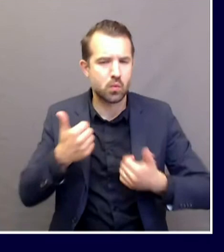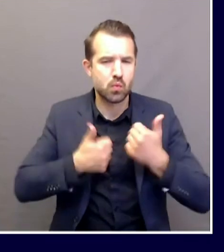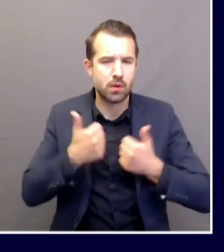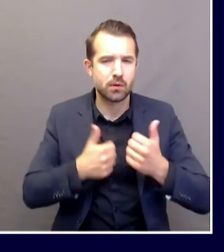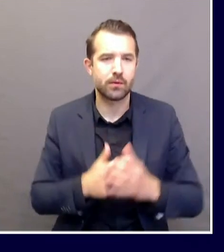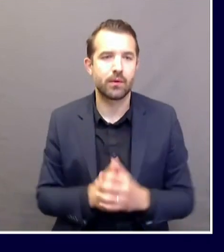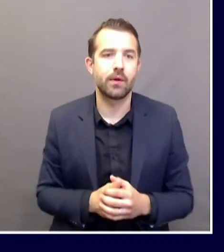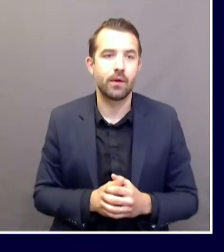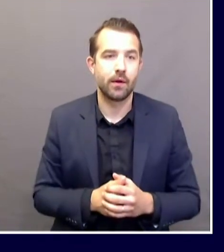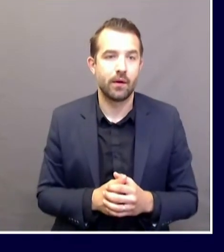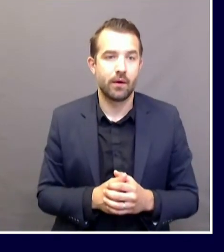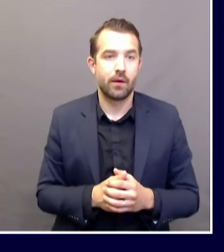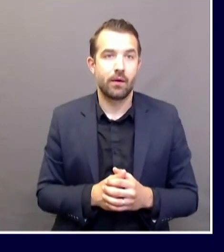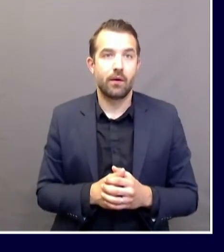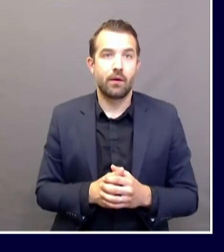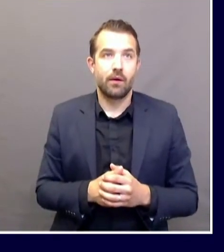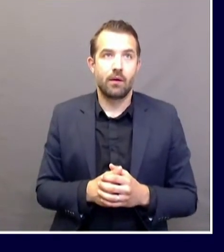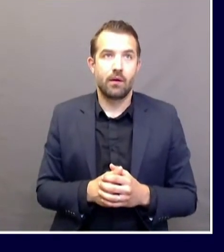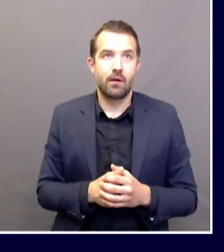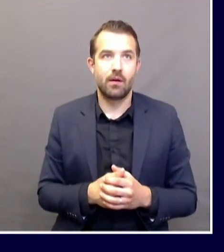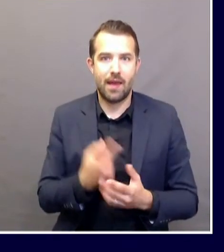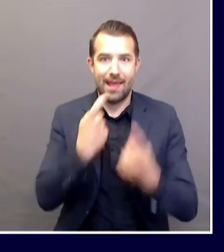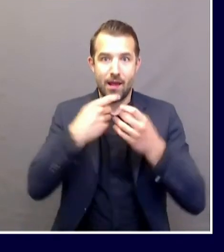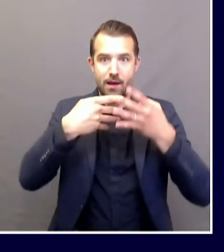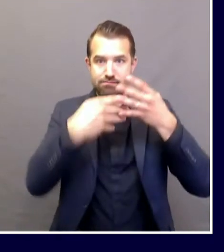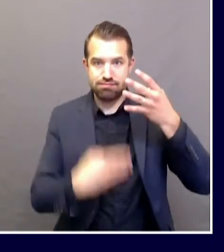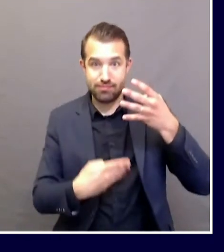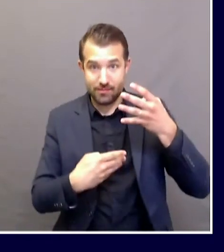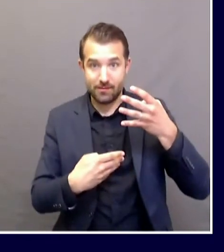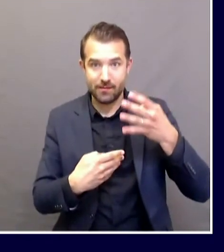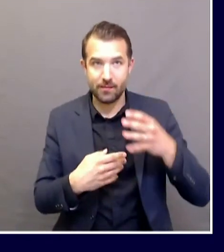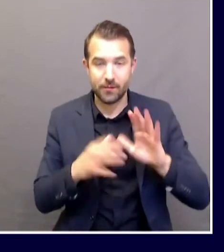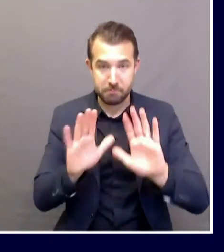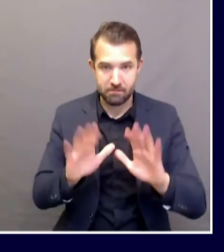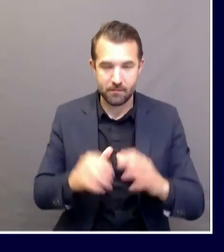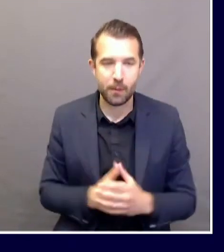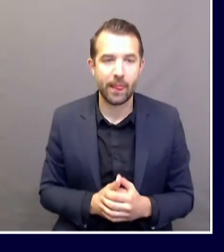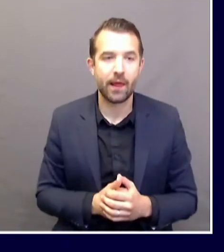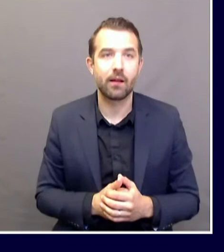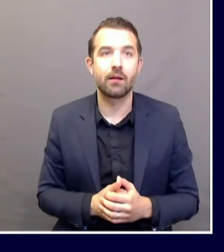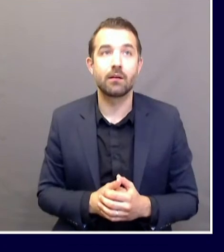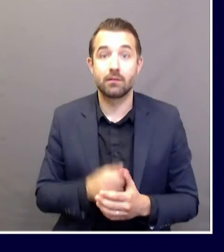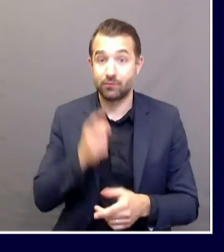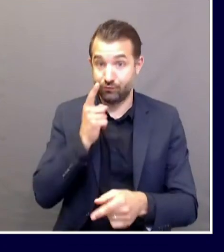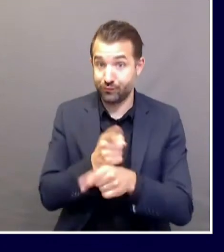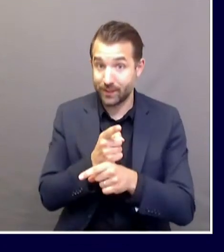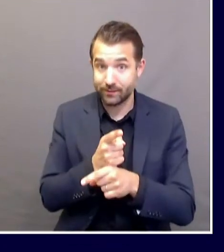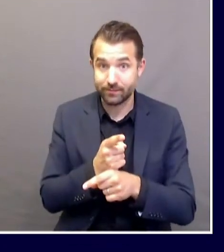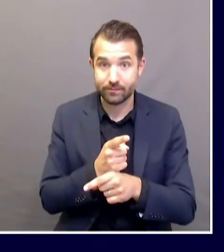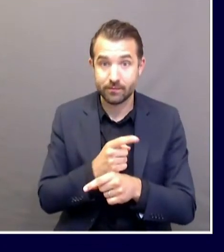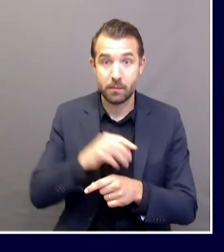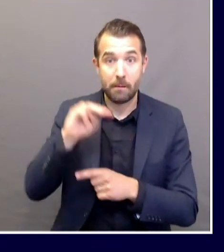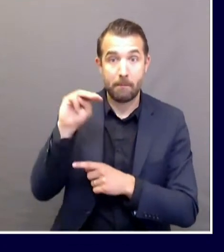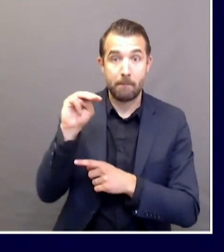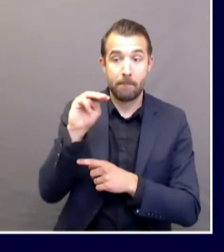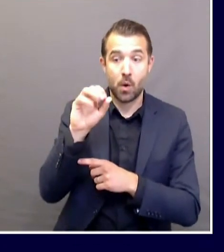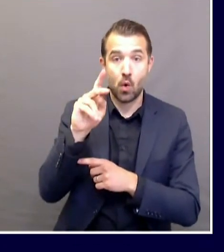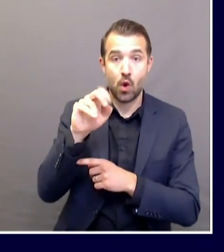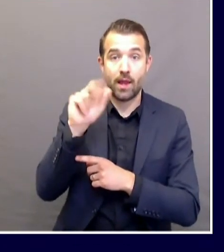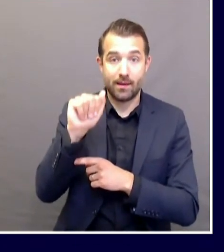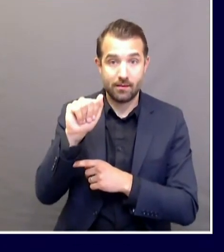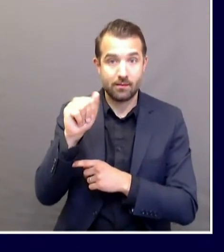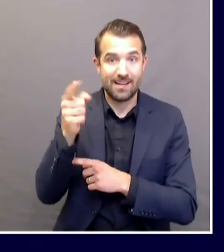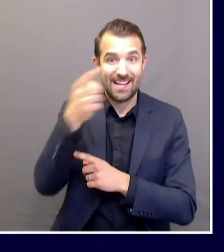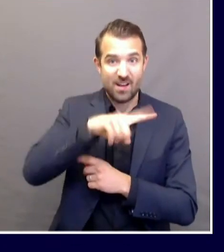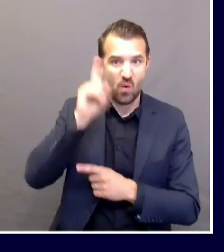right. Maine is going to be receiving a really healthy, robust amount of Moderna vaccine next week. I'm not sure why